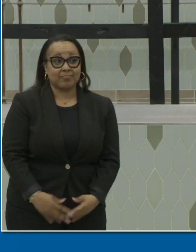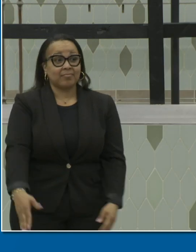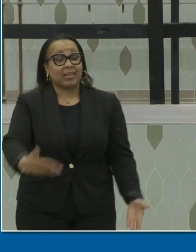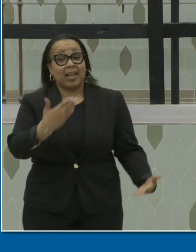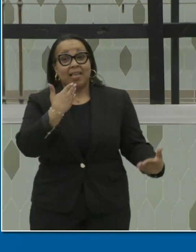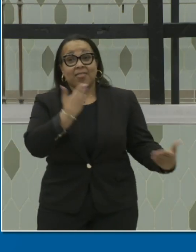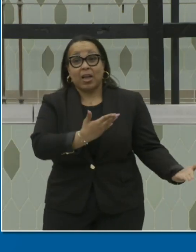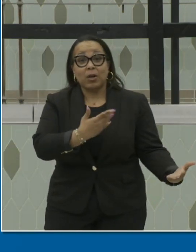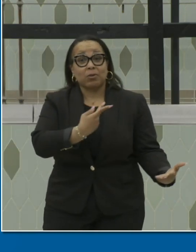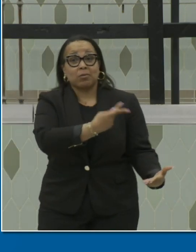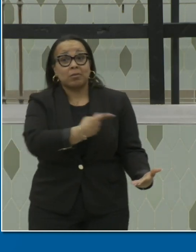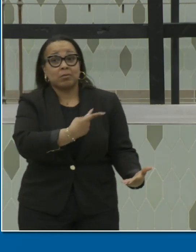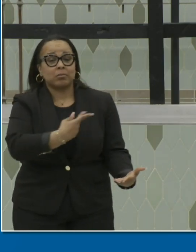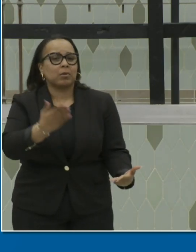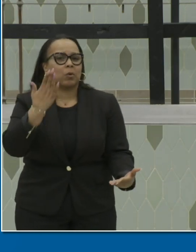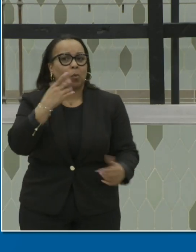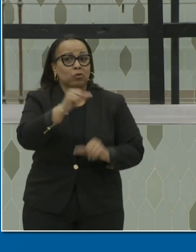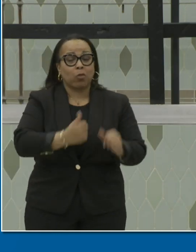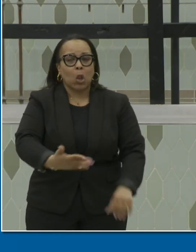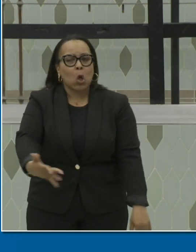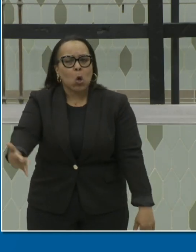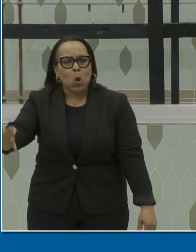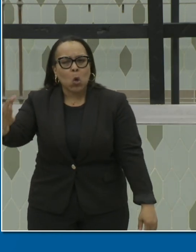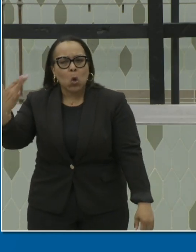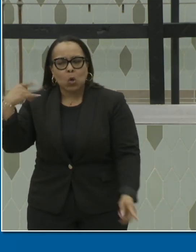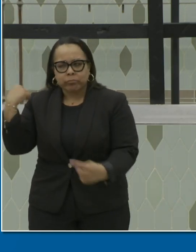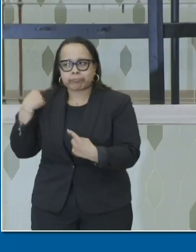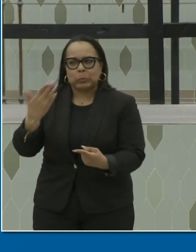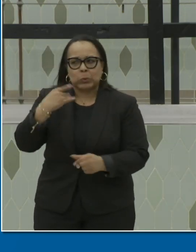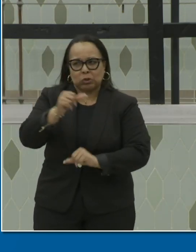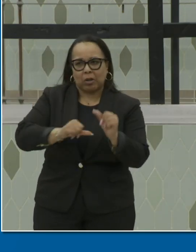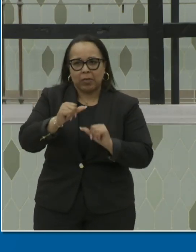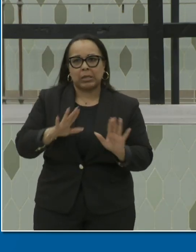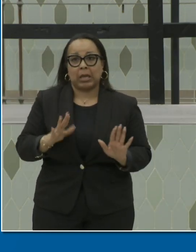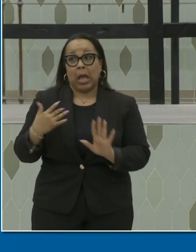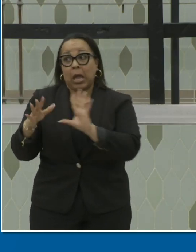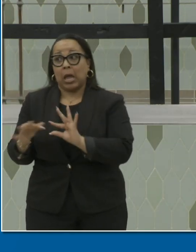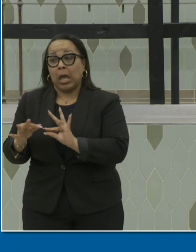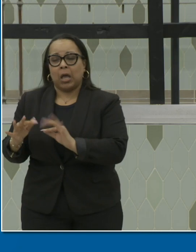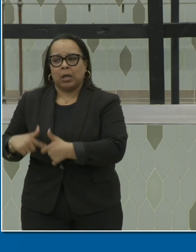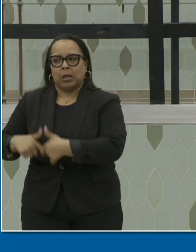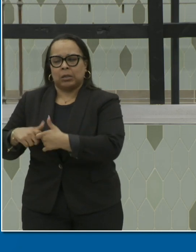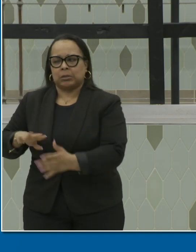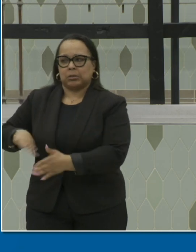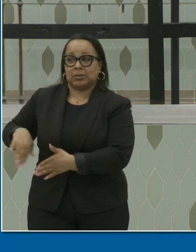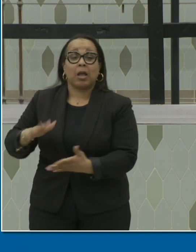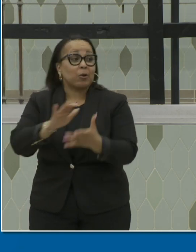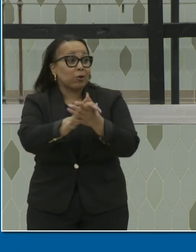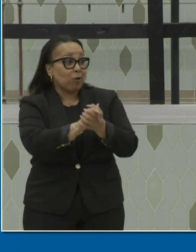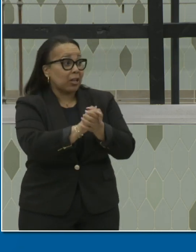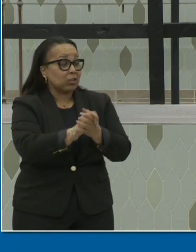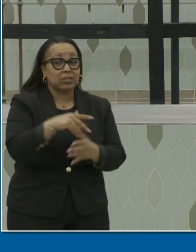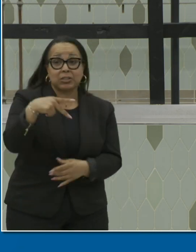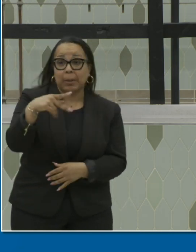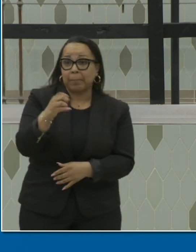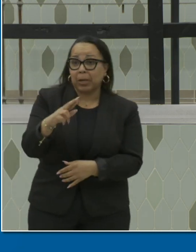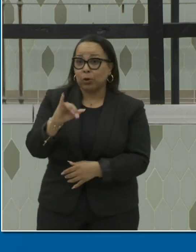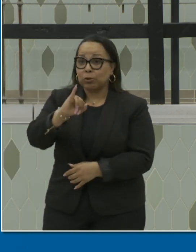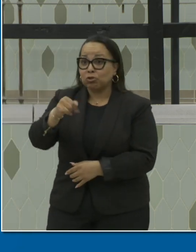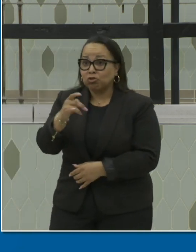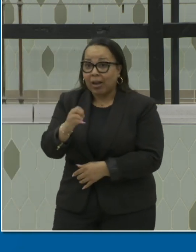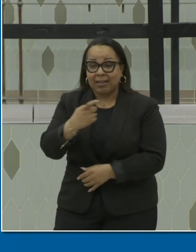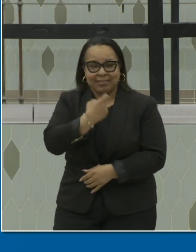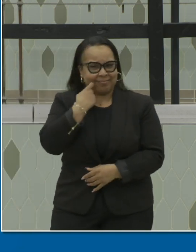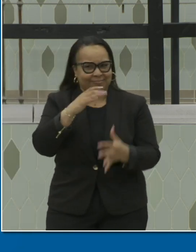Thank you, Kristen. Kristen and I go back a long, long way, so we'll not go into that too much. Congratulations, Peter and Jackie.